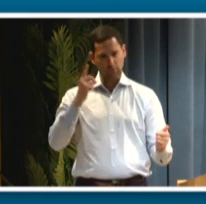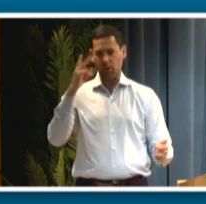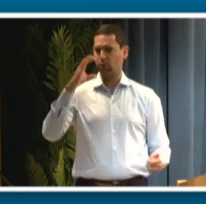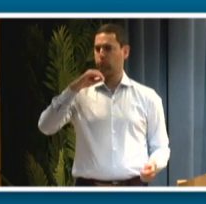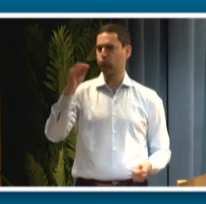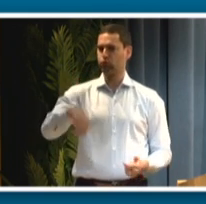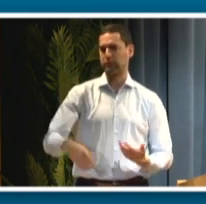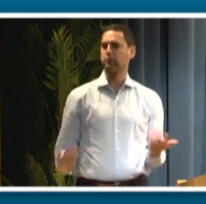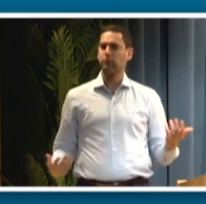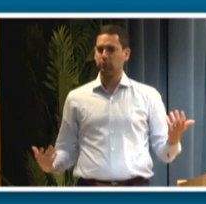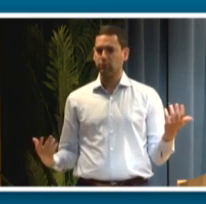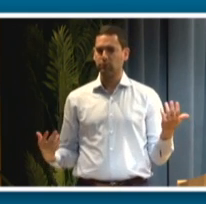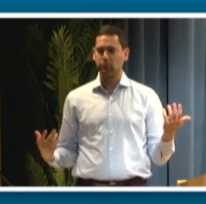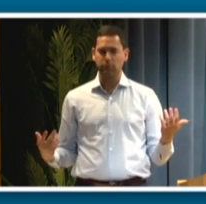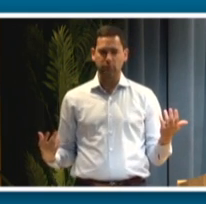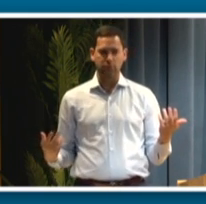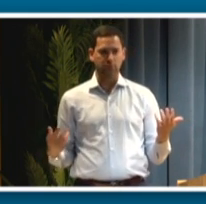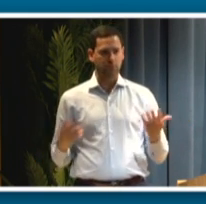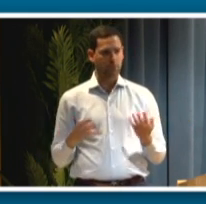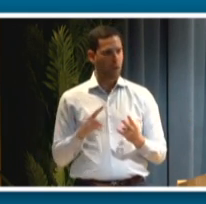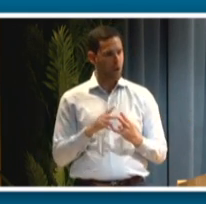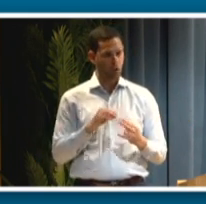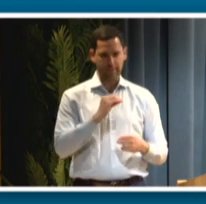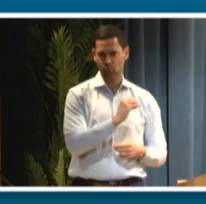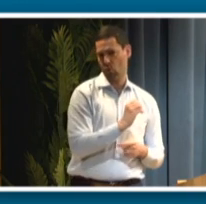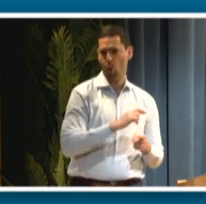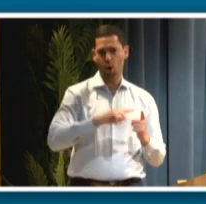It's zero or it's 100. Like, I'm one of those people.